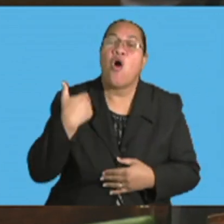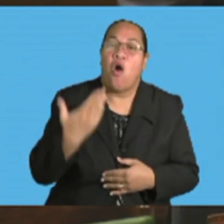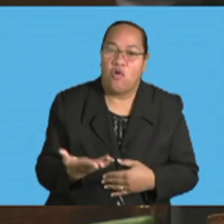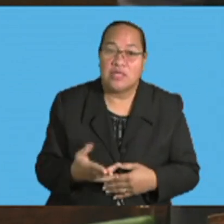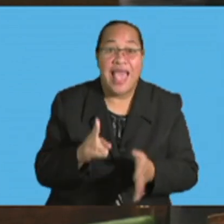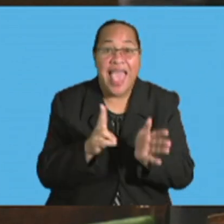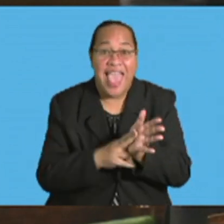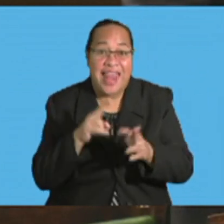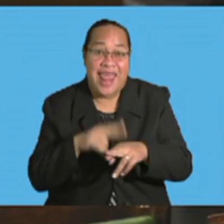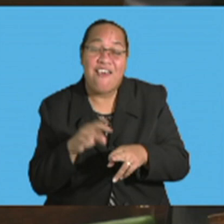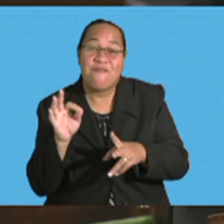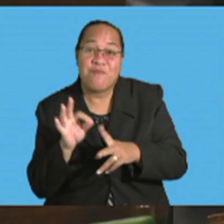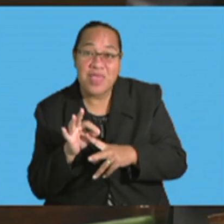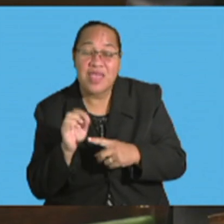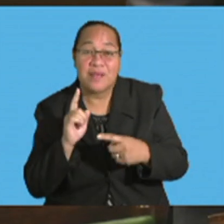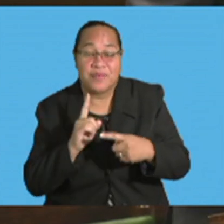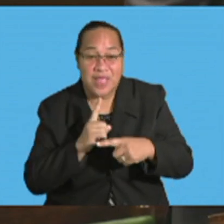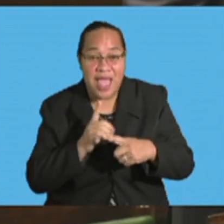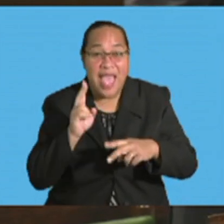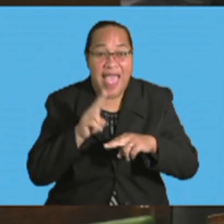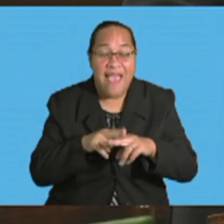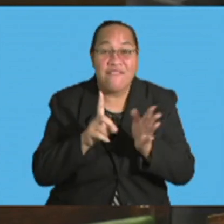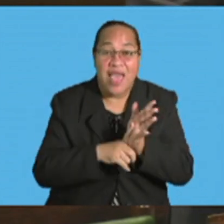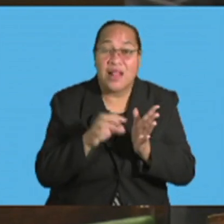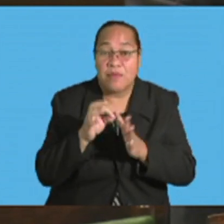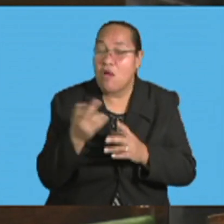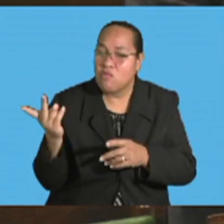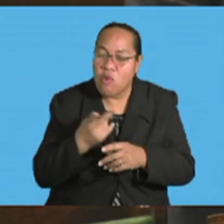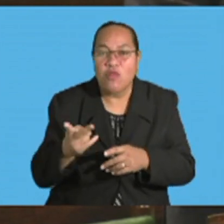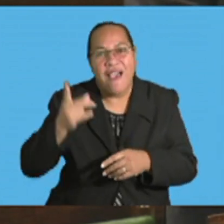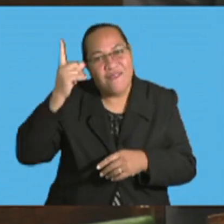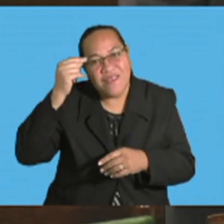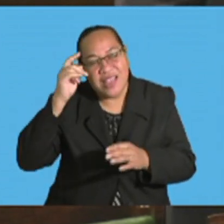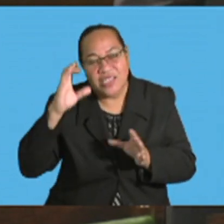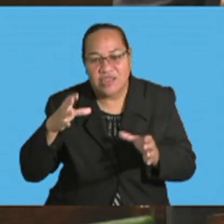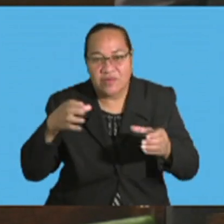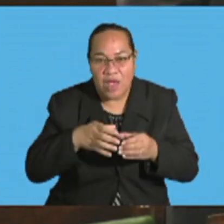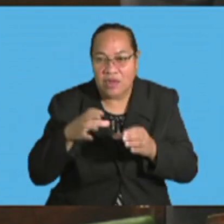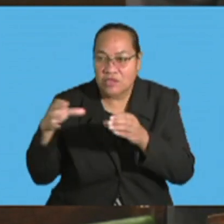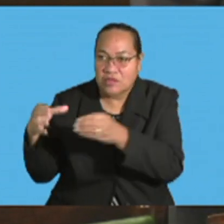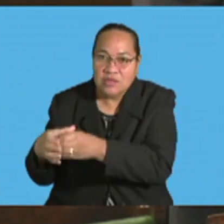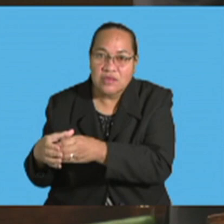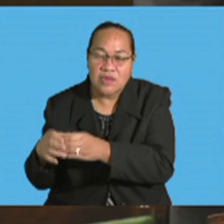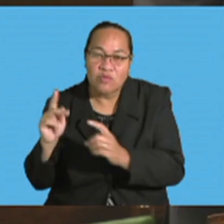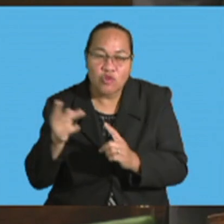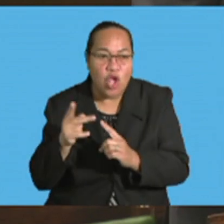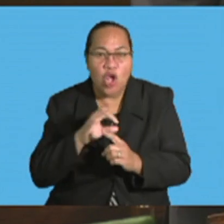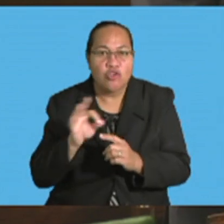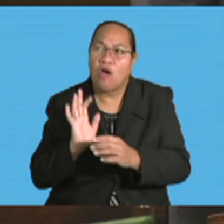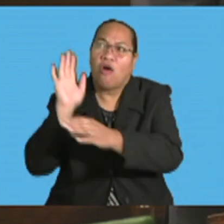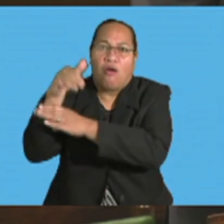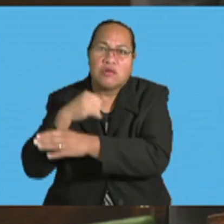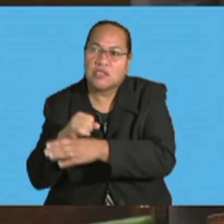NFP and FLP are both Fijian parties. They are not foreign. They are